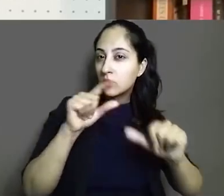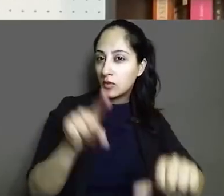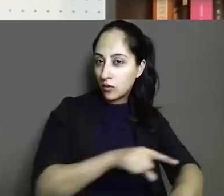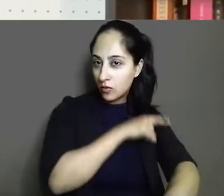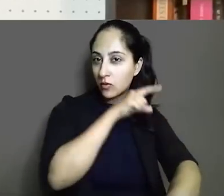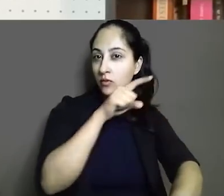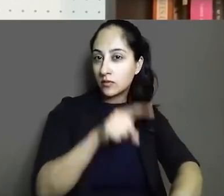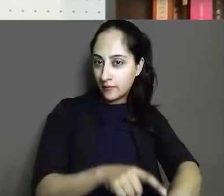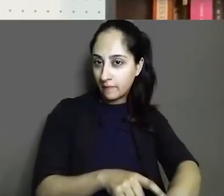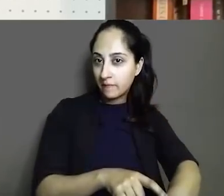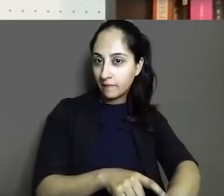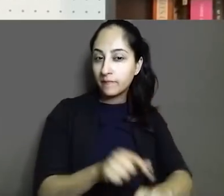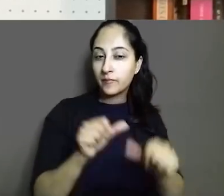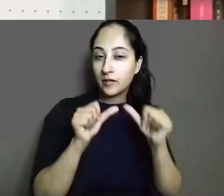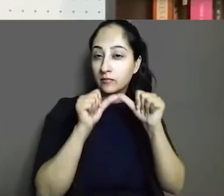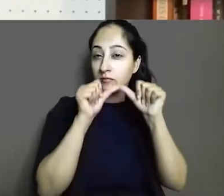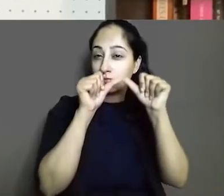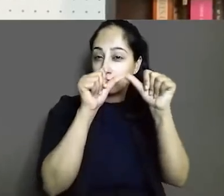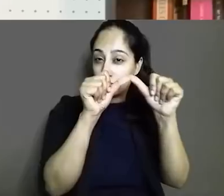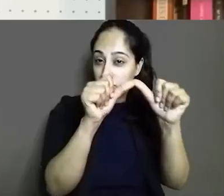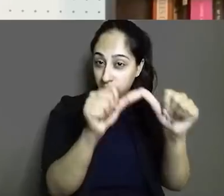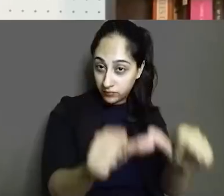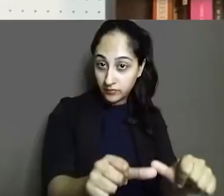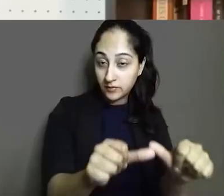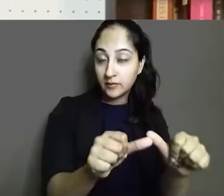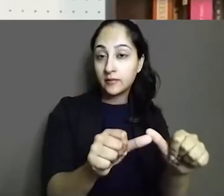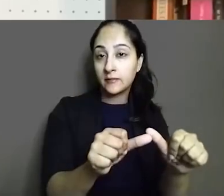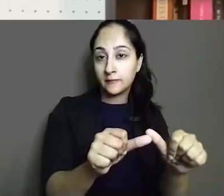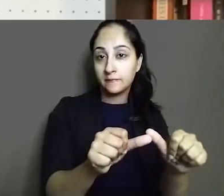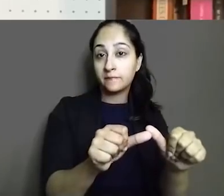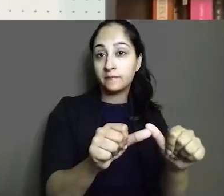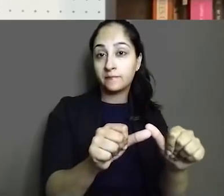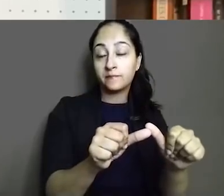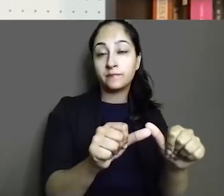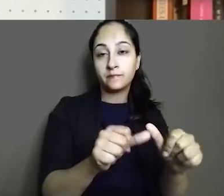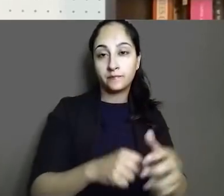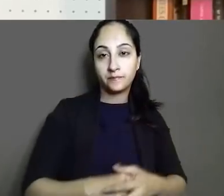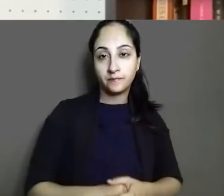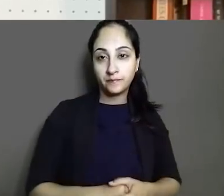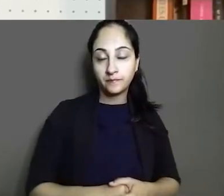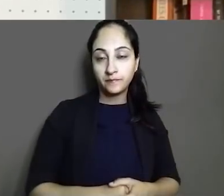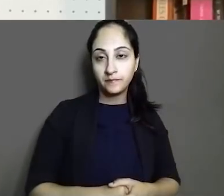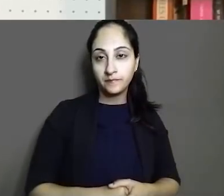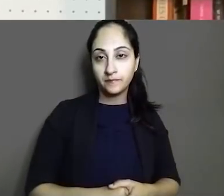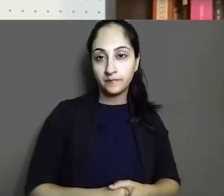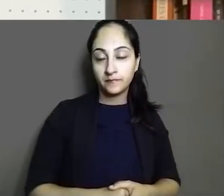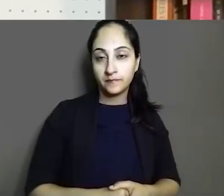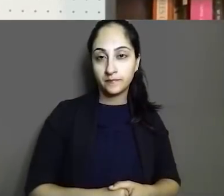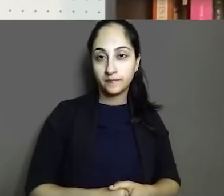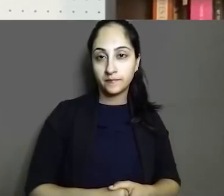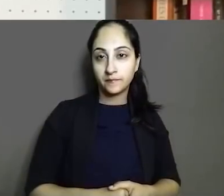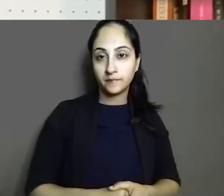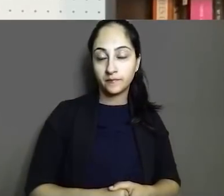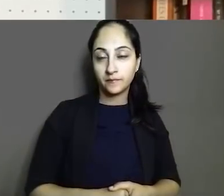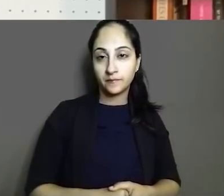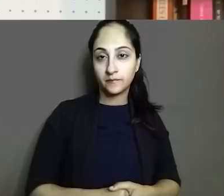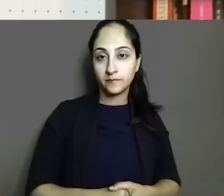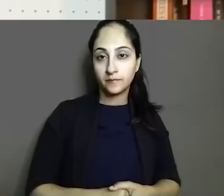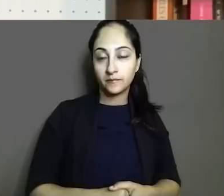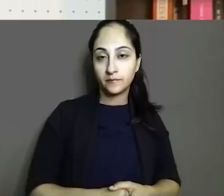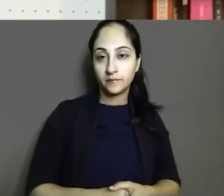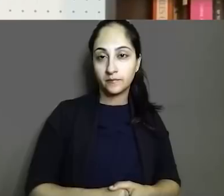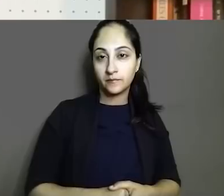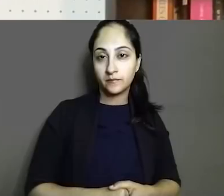observational study in the British Medical Journal, or BMJ, that showed that there were some individuals who